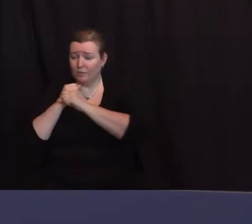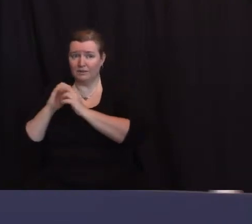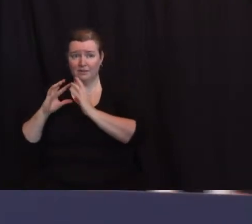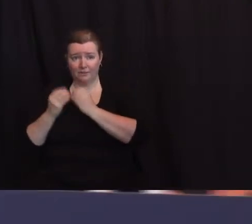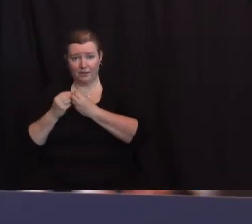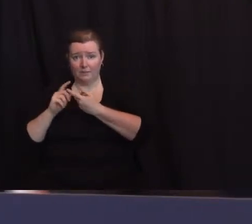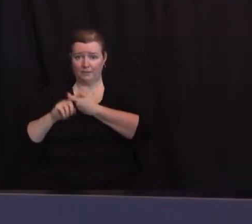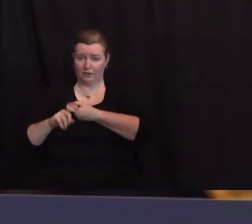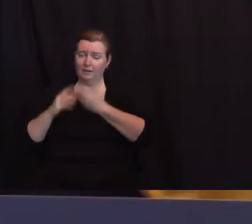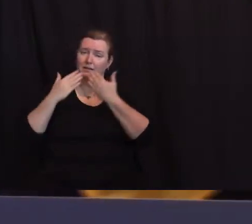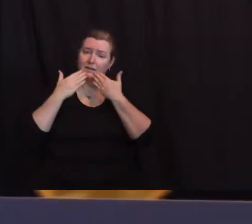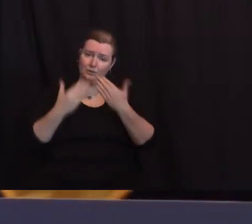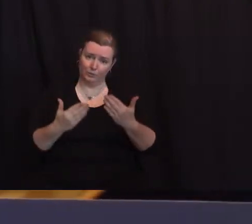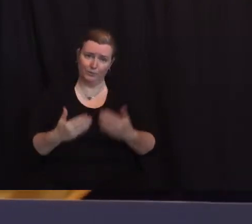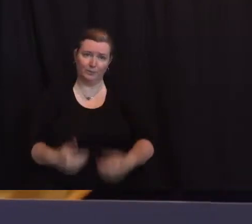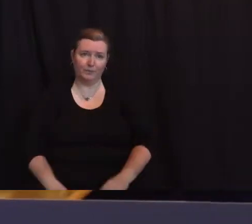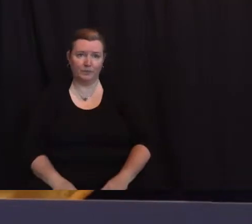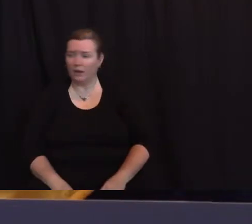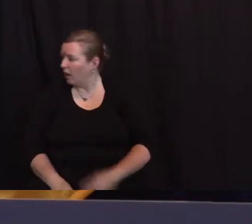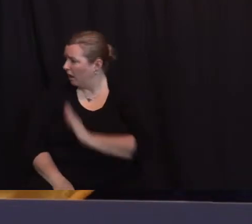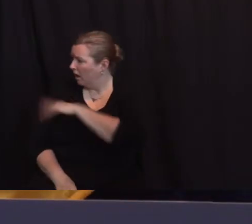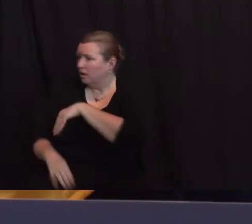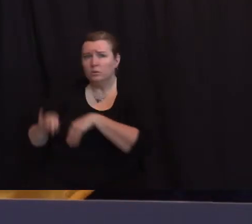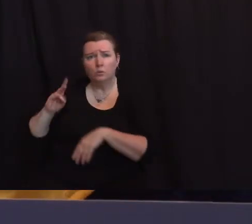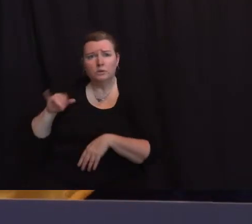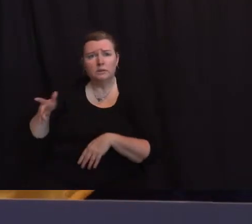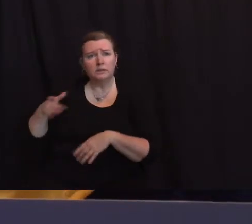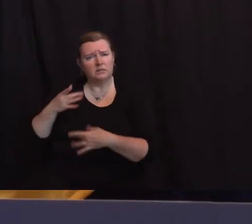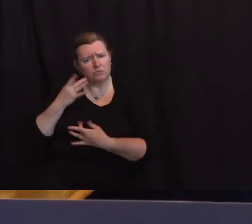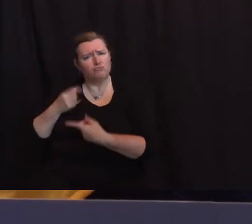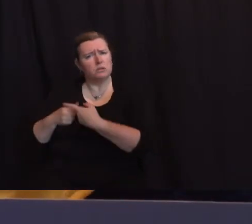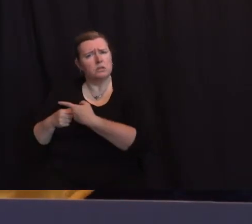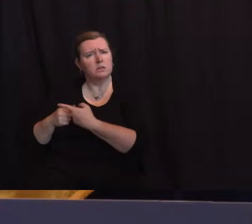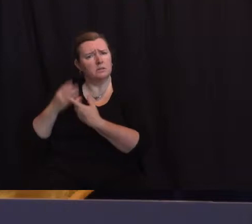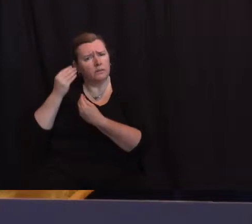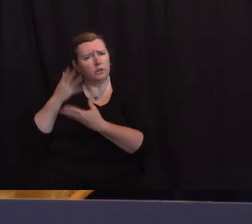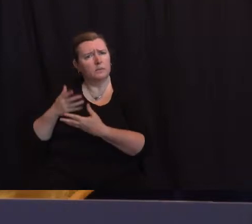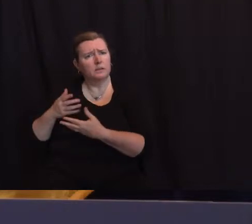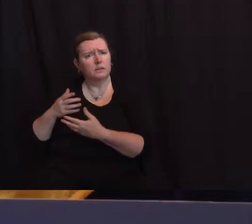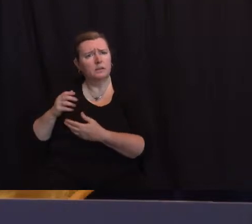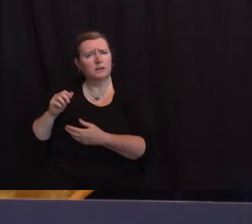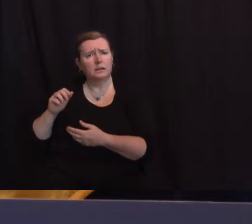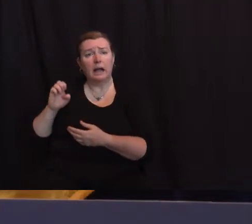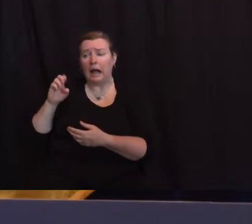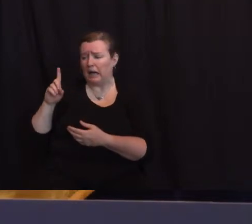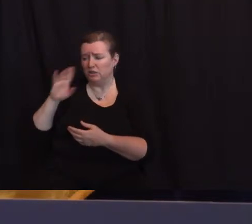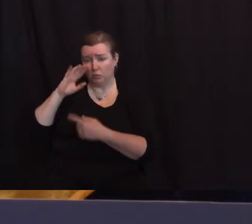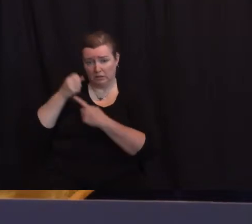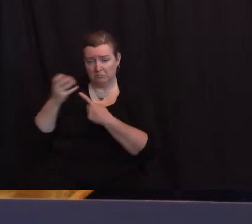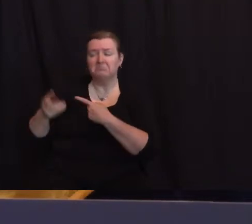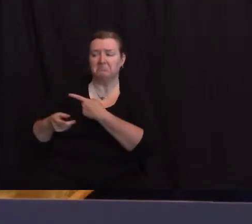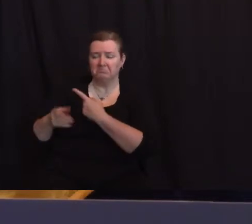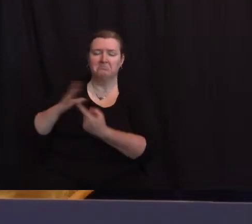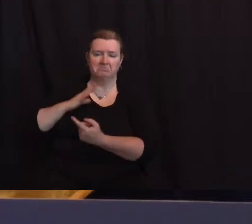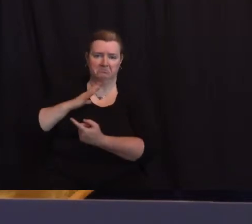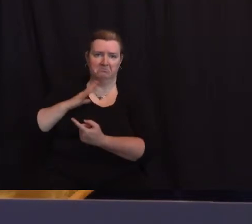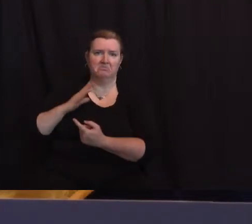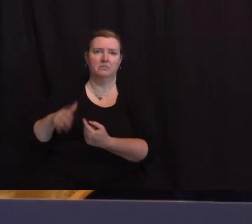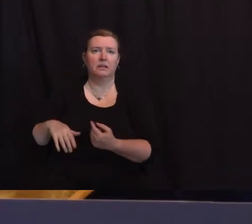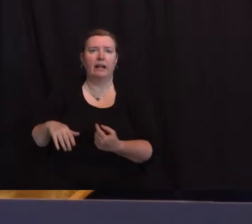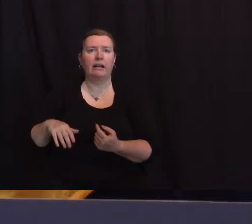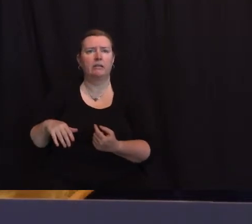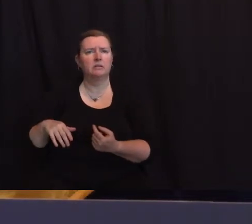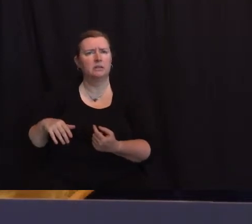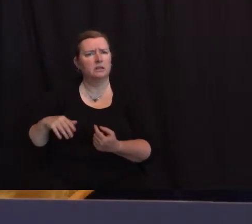Thank you. Judy, very interesting data, which Ed is going to expand on as we speak, but confirms